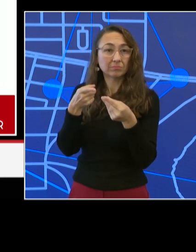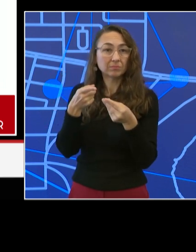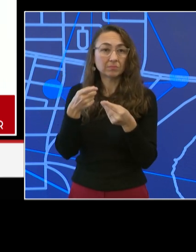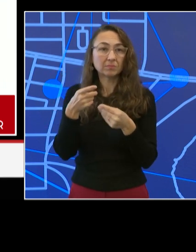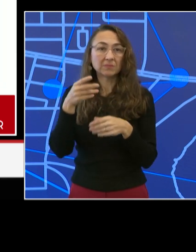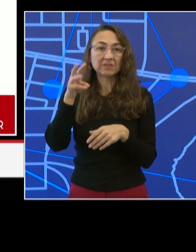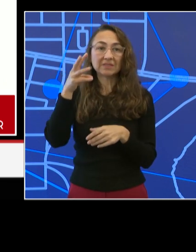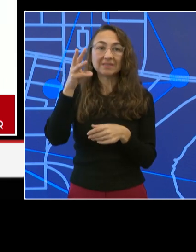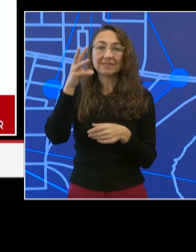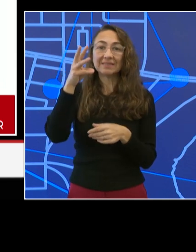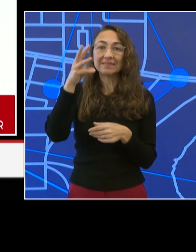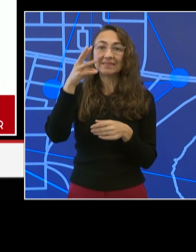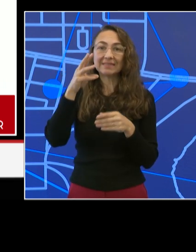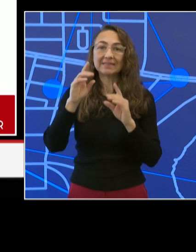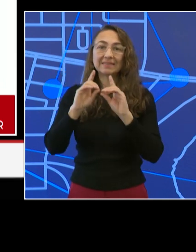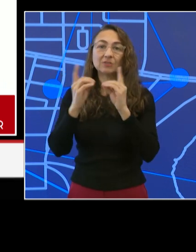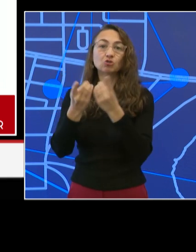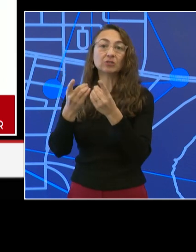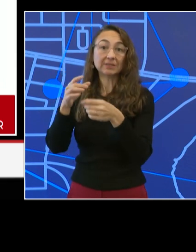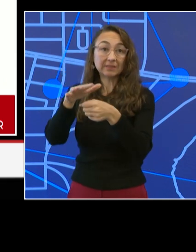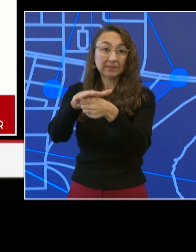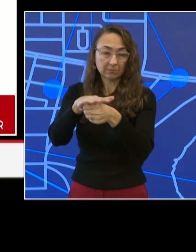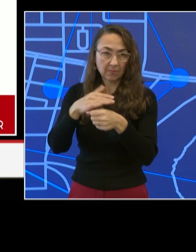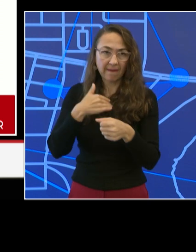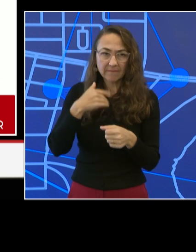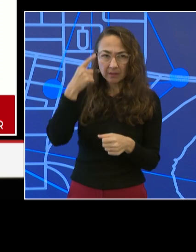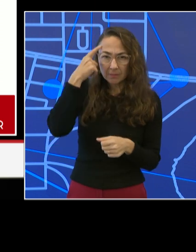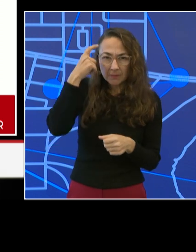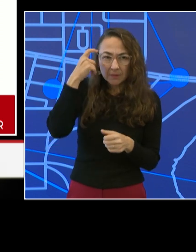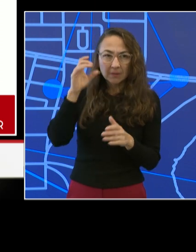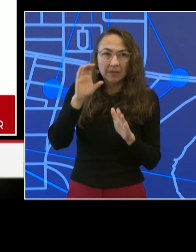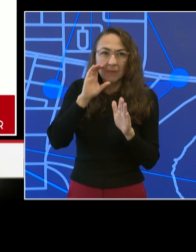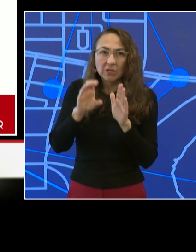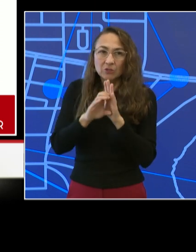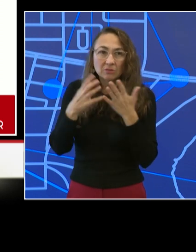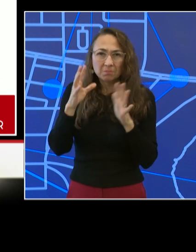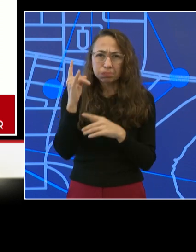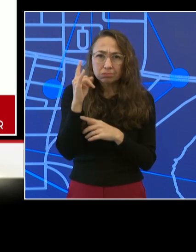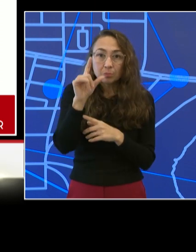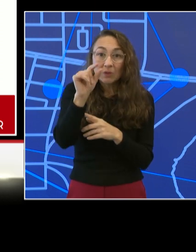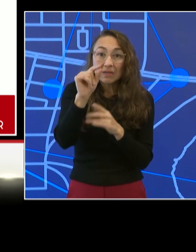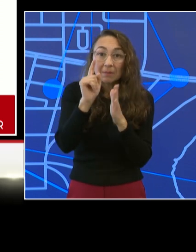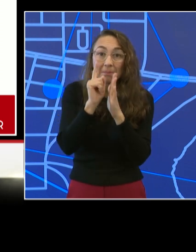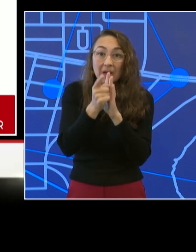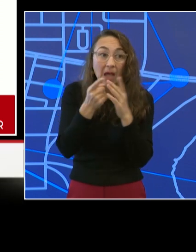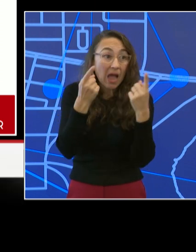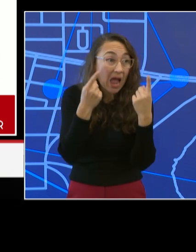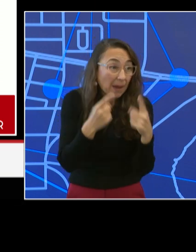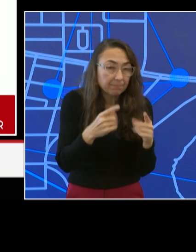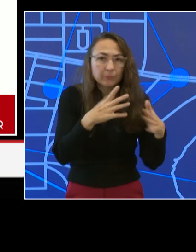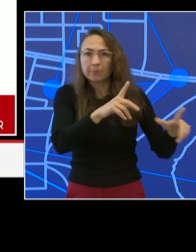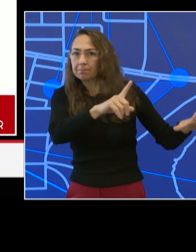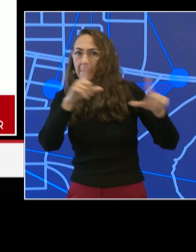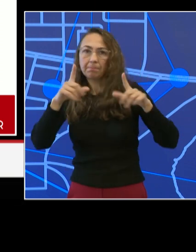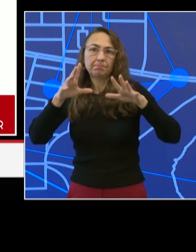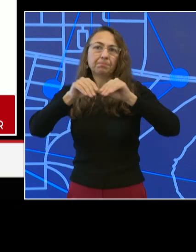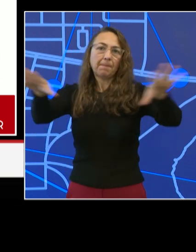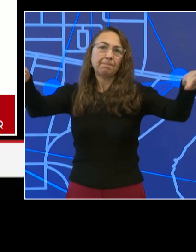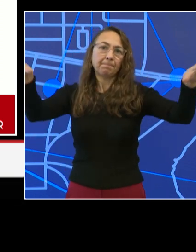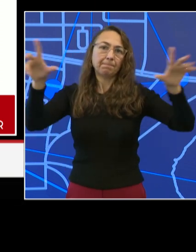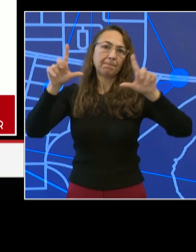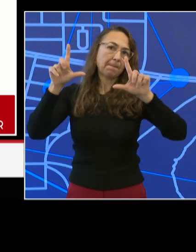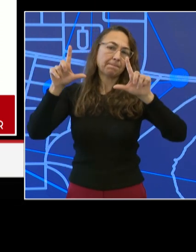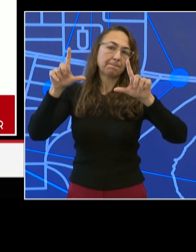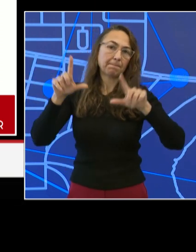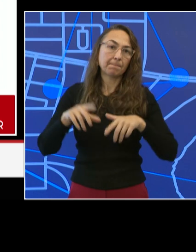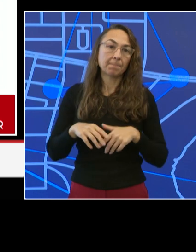out suspect images in less than 20 minutes after the first call from that scene. And we're going to continue keeping our foot on the gas in this space. And you'll